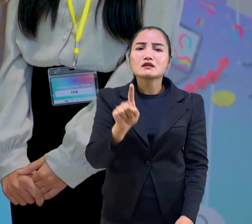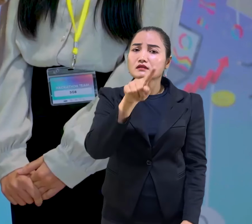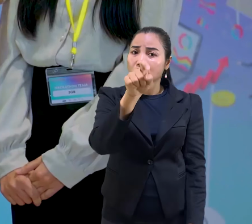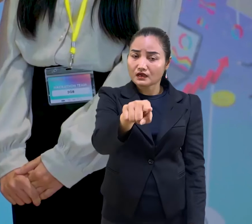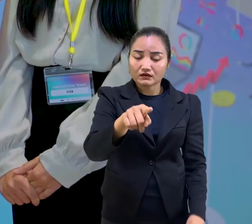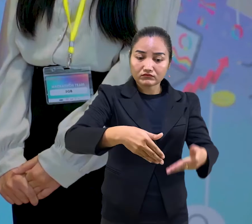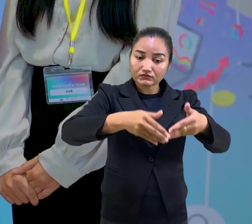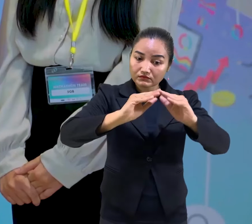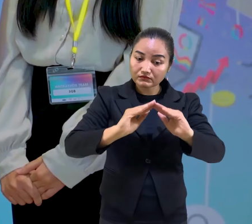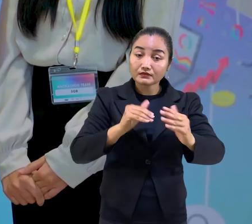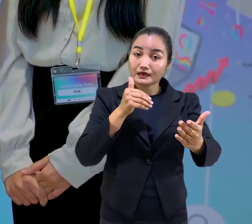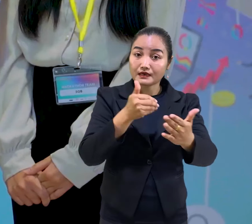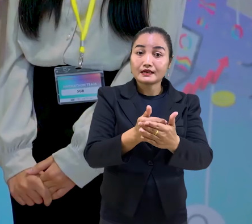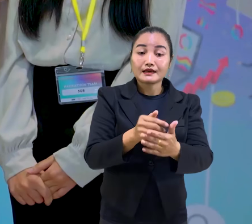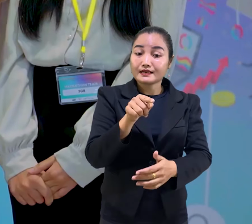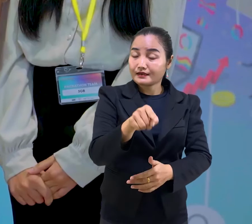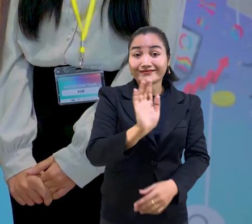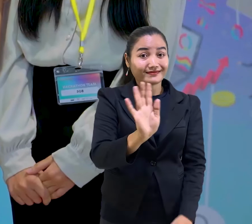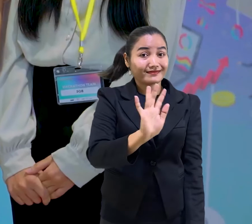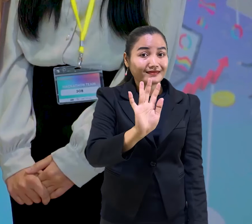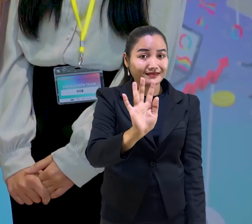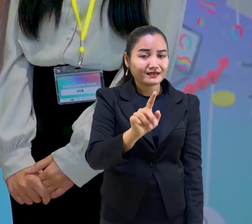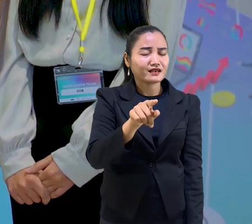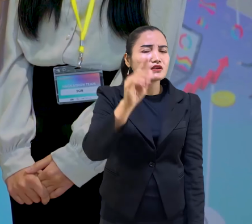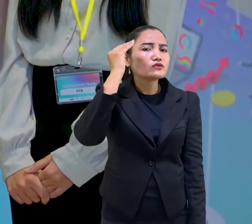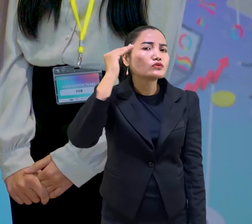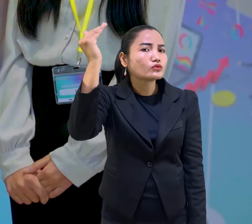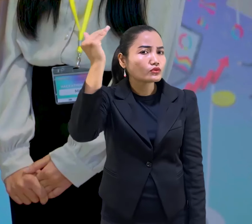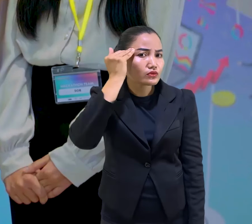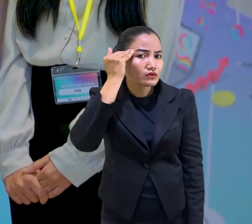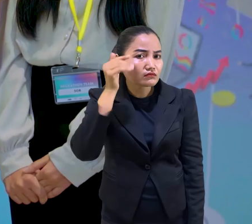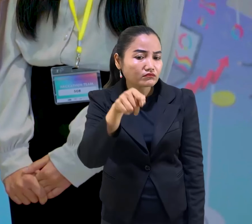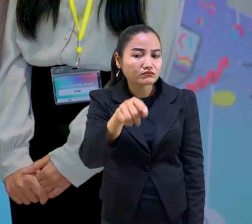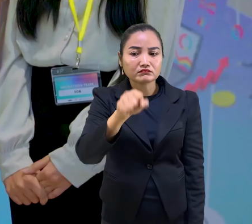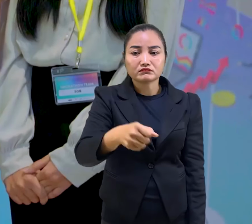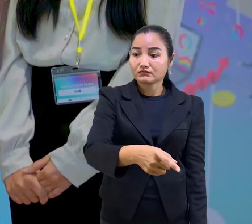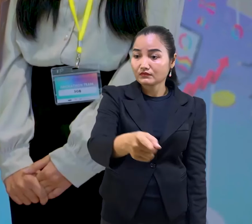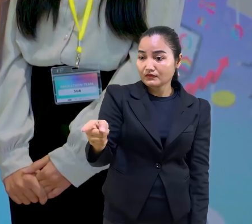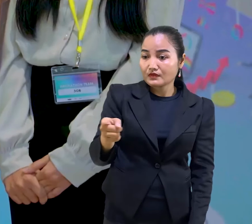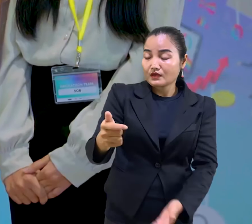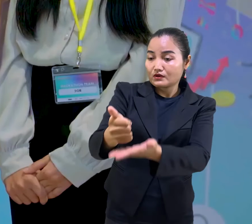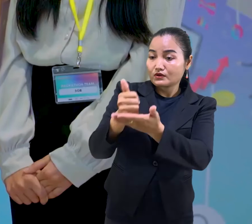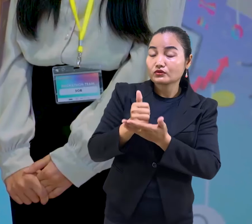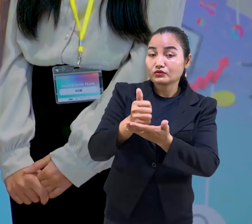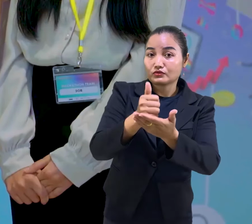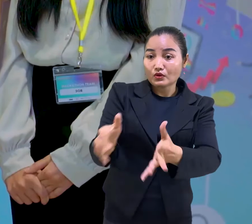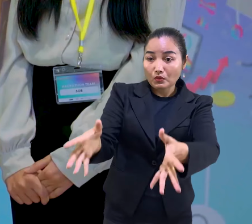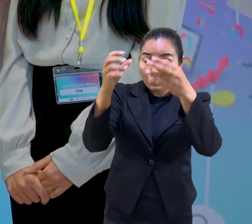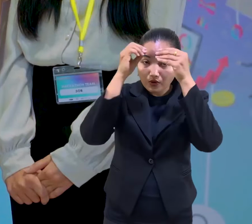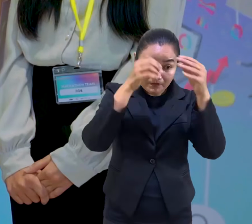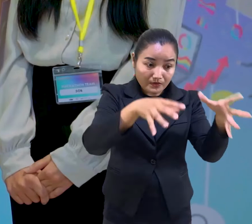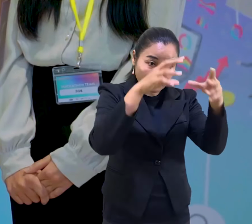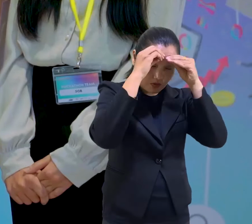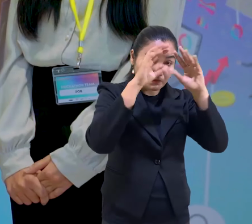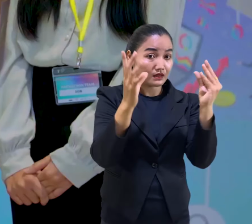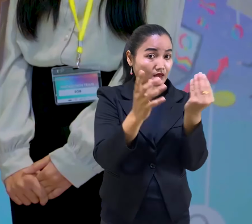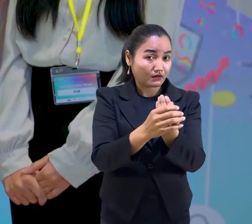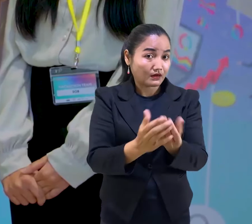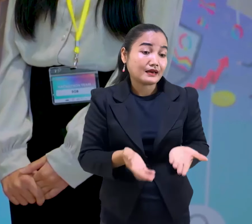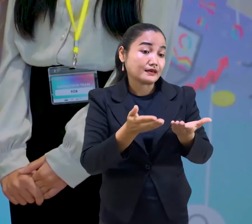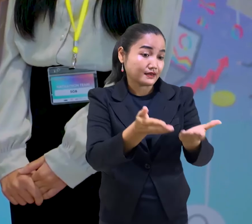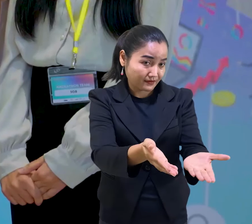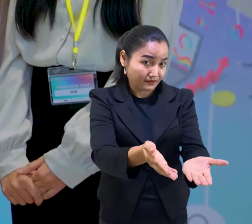input all the information. Who will connect it, all the partners? Who will maintain it? You guys, or you hand over to someone?